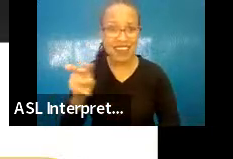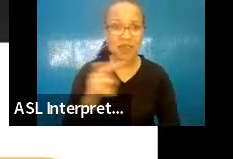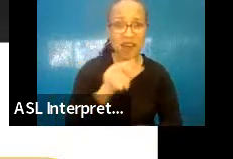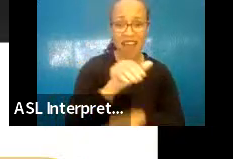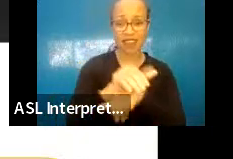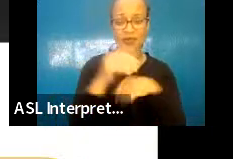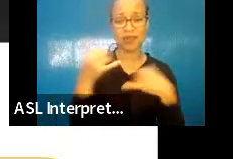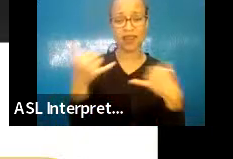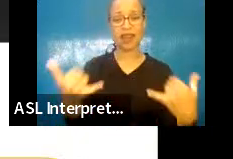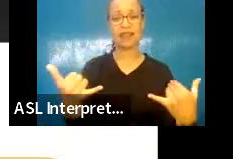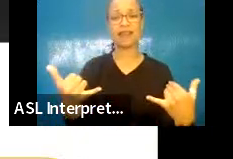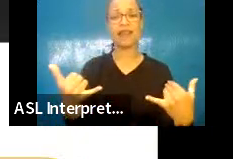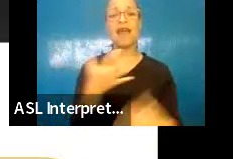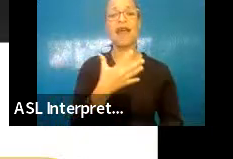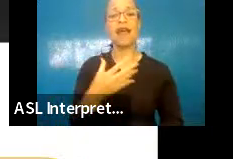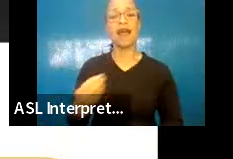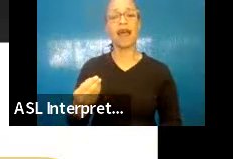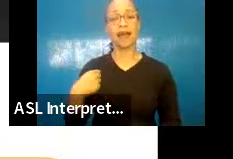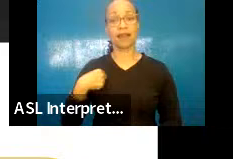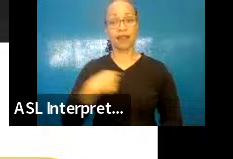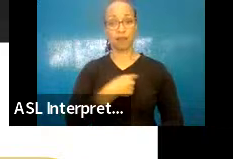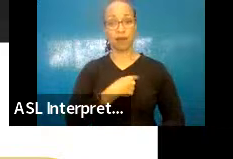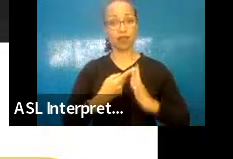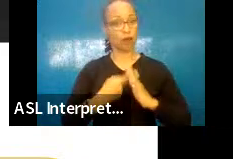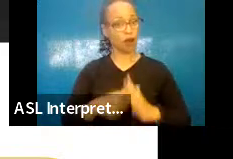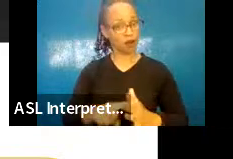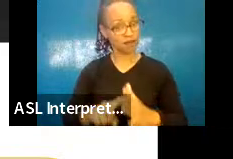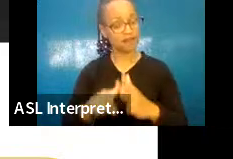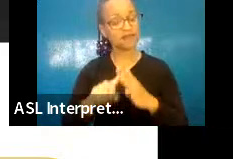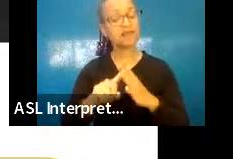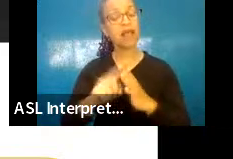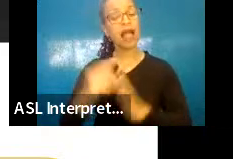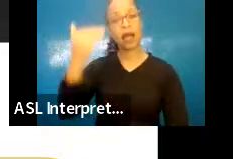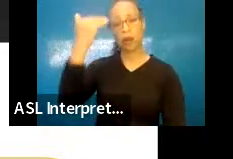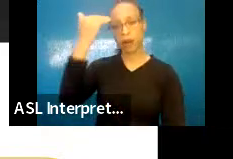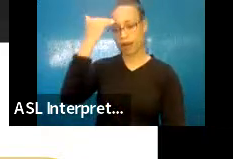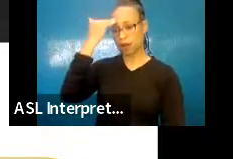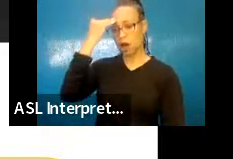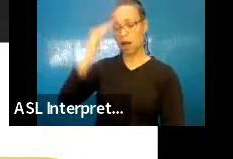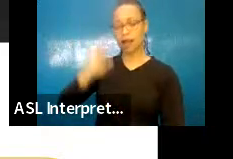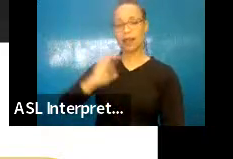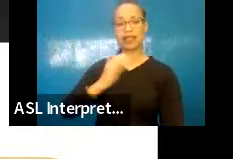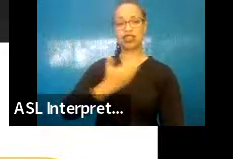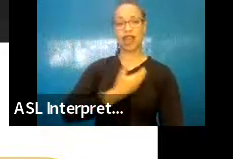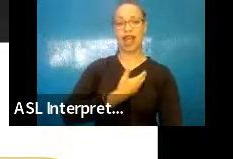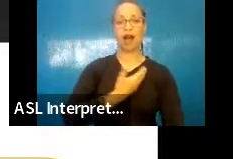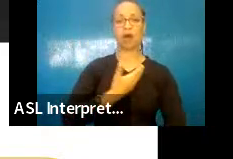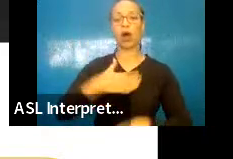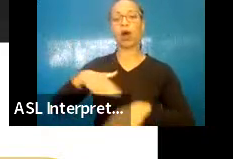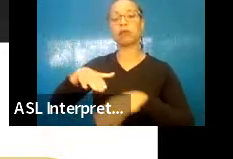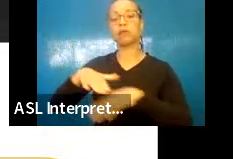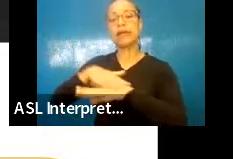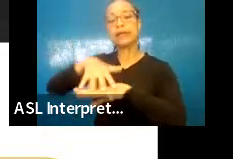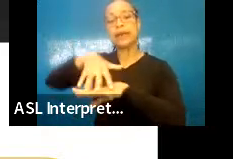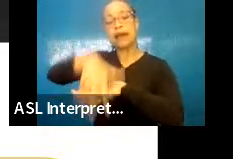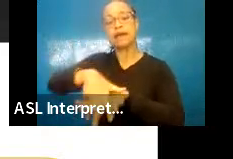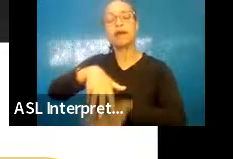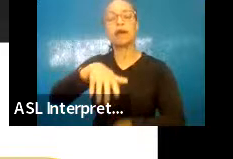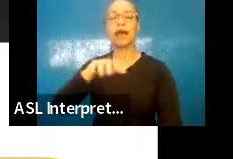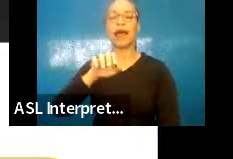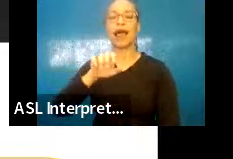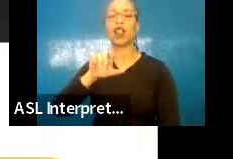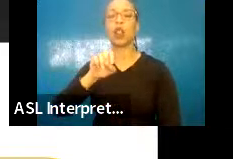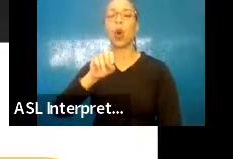tonight. And as we get started, as we always do, we want to acknowledge our Native American brothers and sisters, the Ohlone people, and